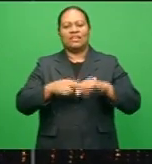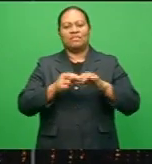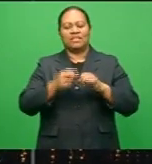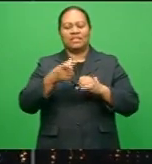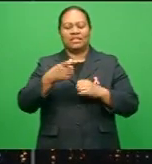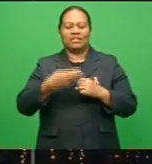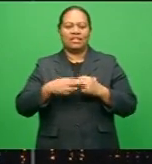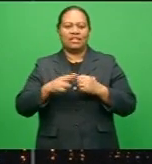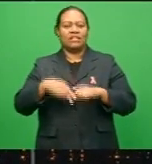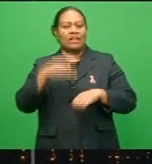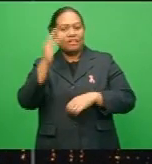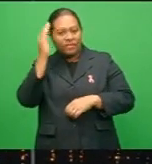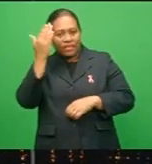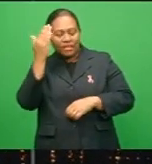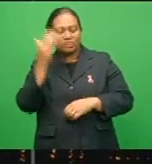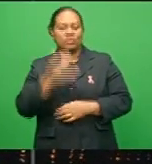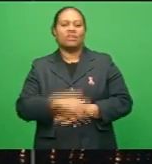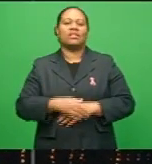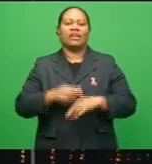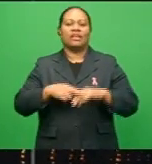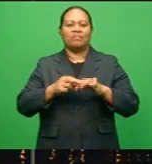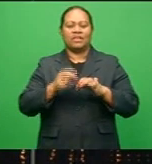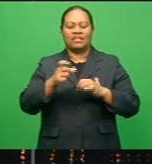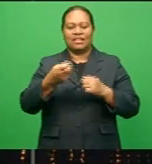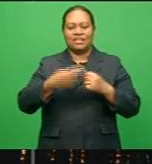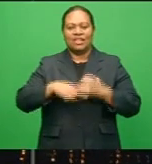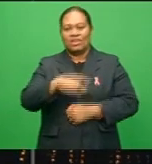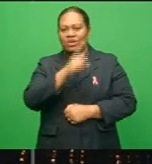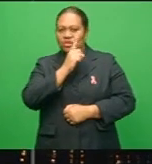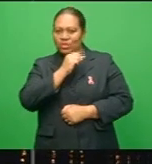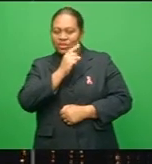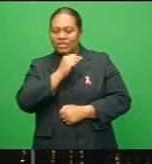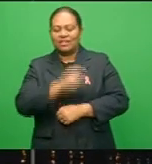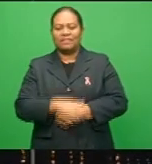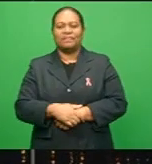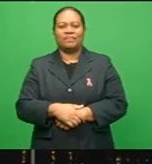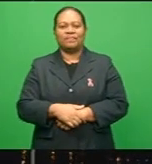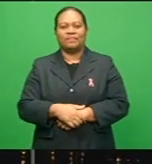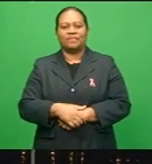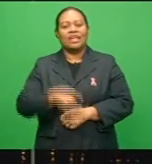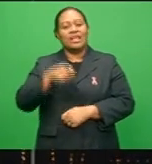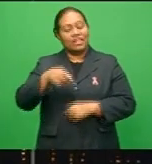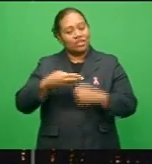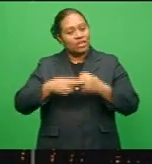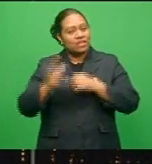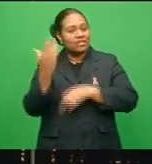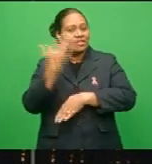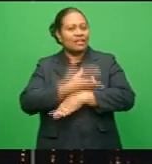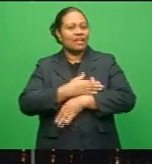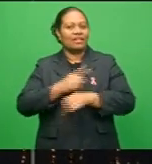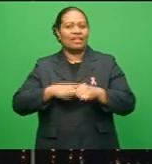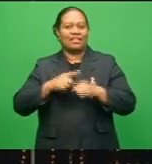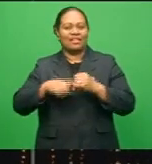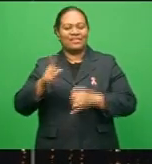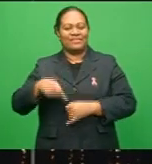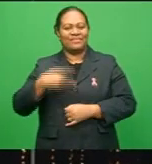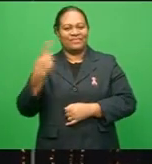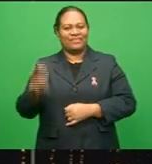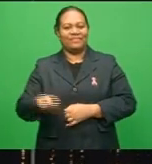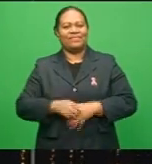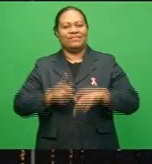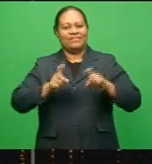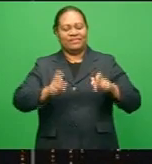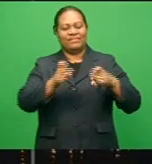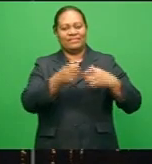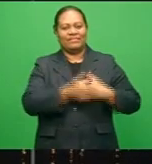fbcnews@fbc.com.fj, via Facebook page FBC News and our Twitter page at FBC_news. That's your news for tonight. Until tomorrow from the team and I,